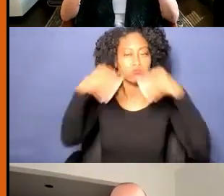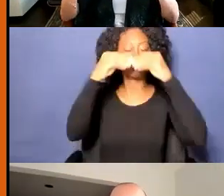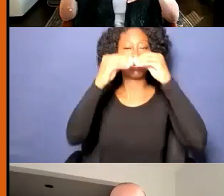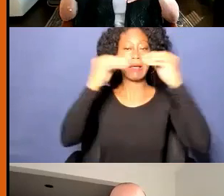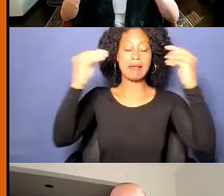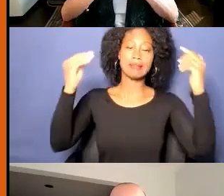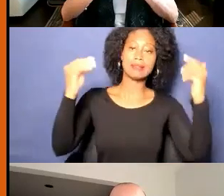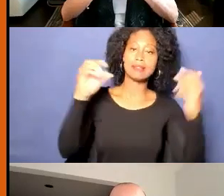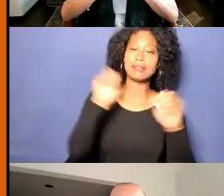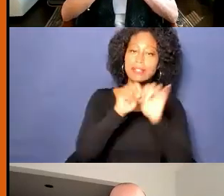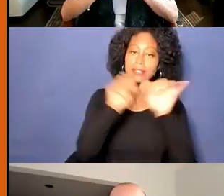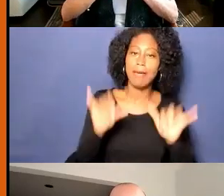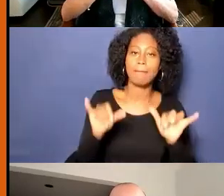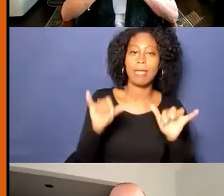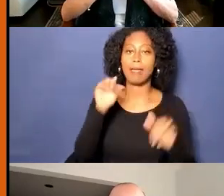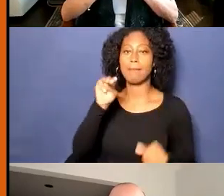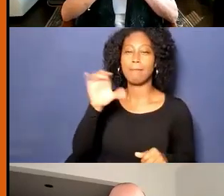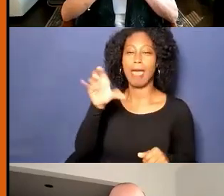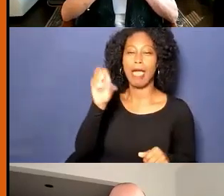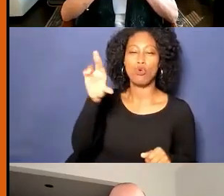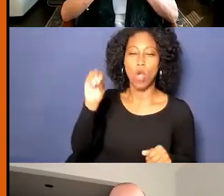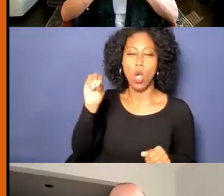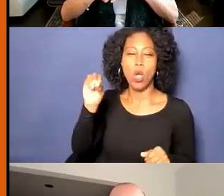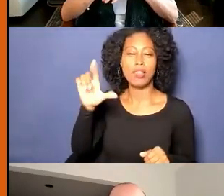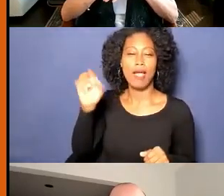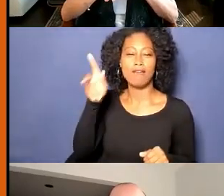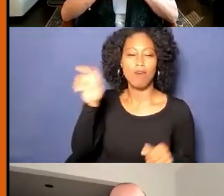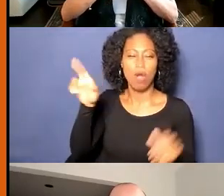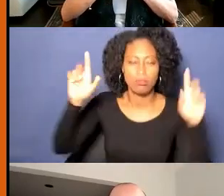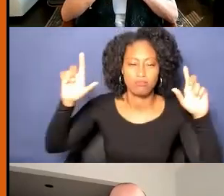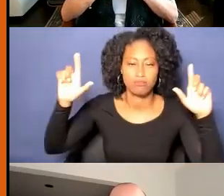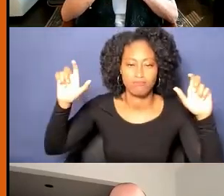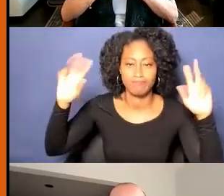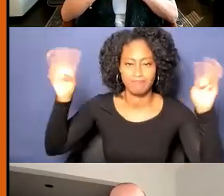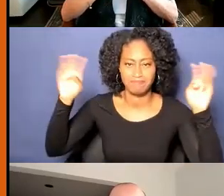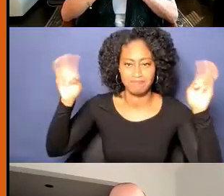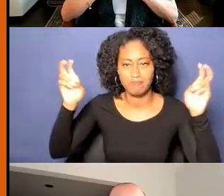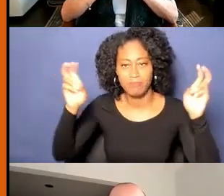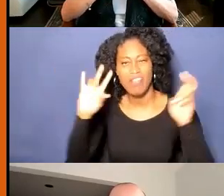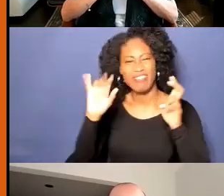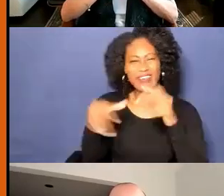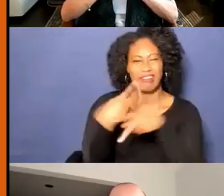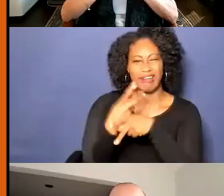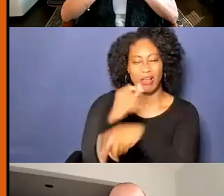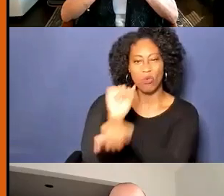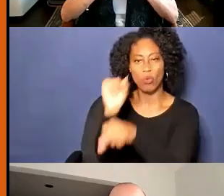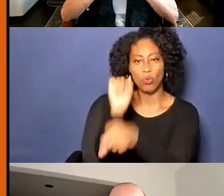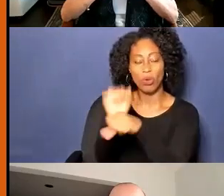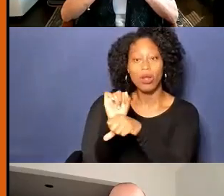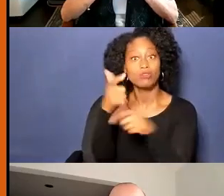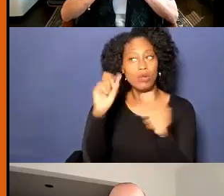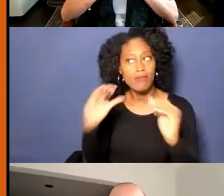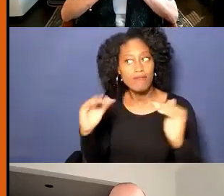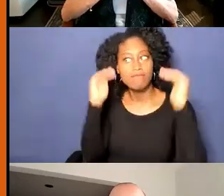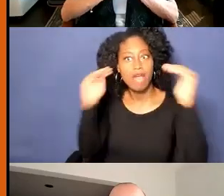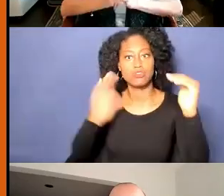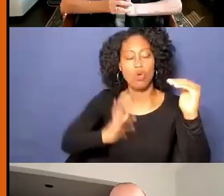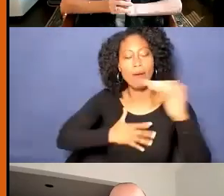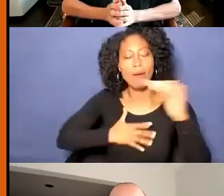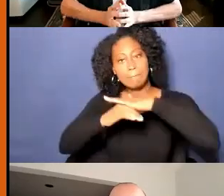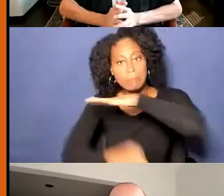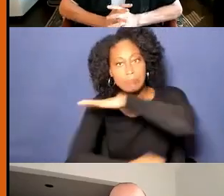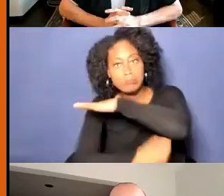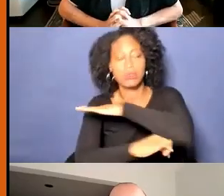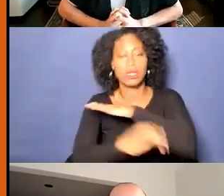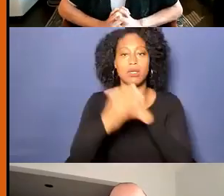This is a program dedicated to advancing fundamental knowledge through the use of large-scale data assets,